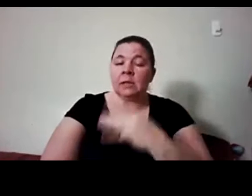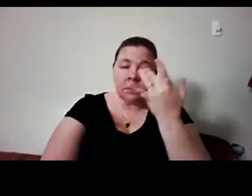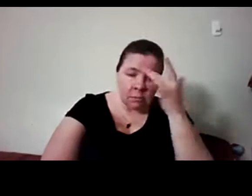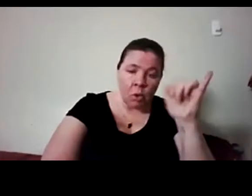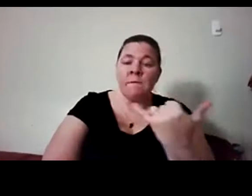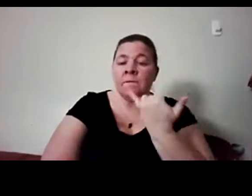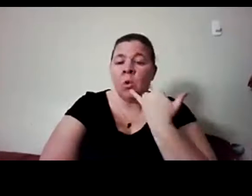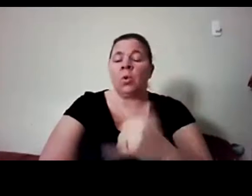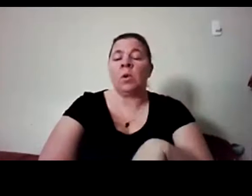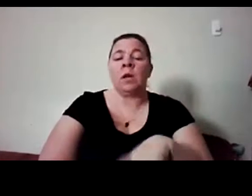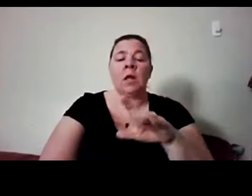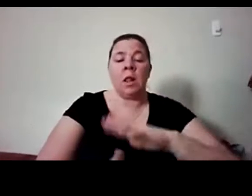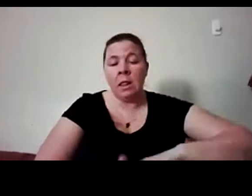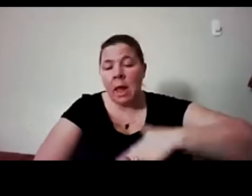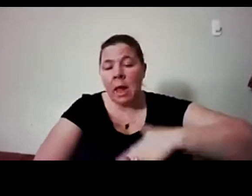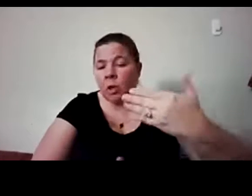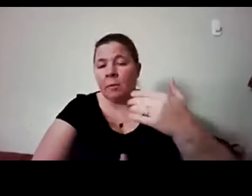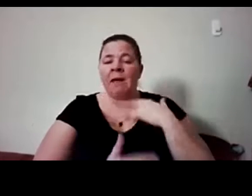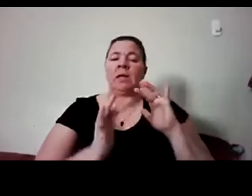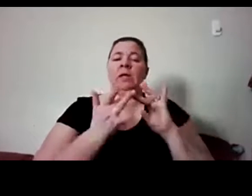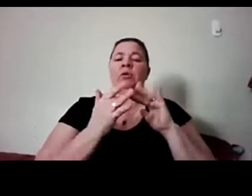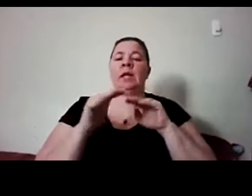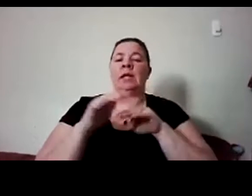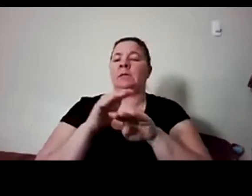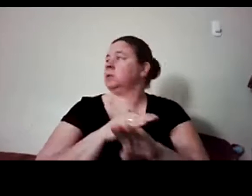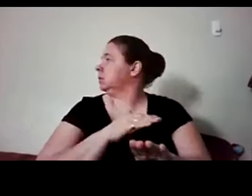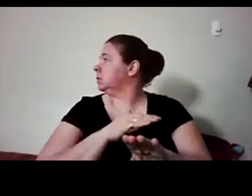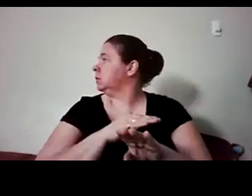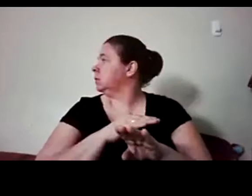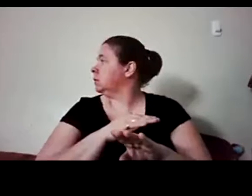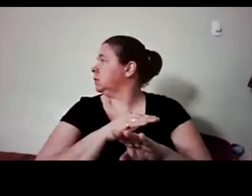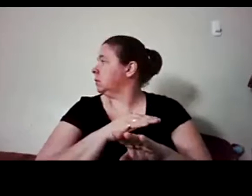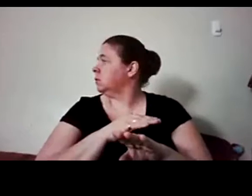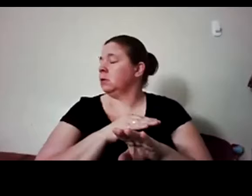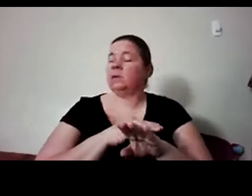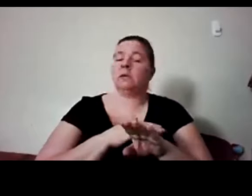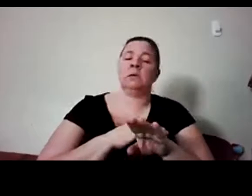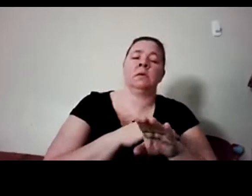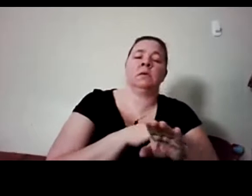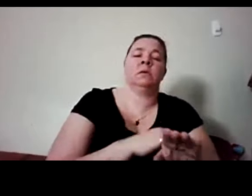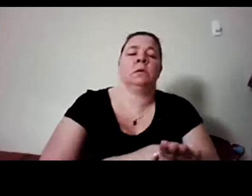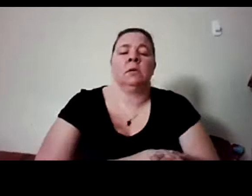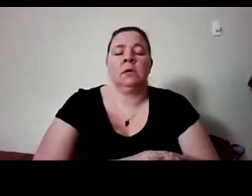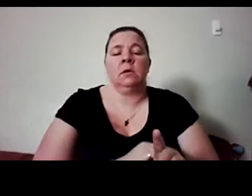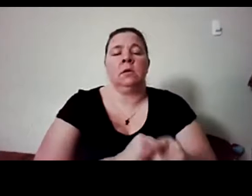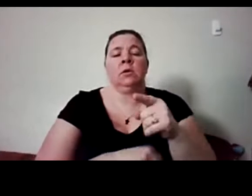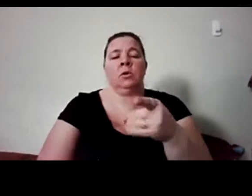laptop, and then you need internet access, data, as you guys call it back in Africa, and you are